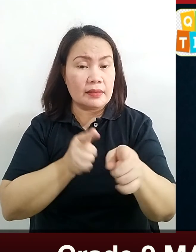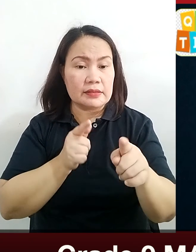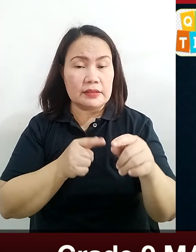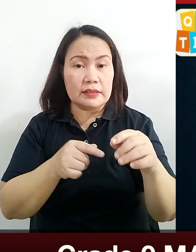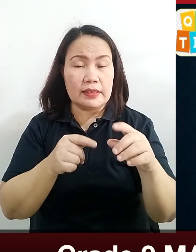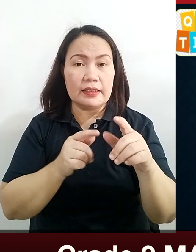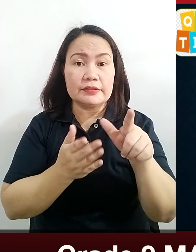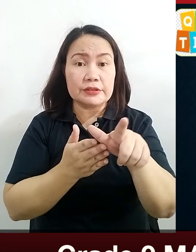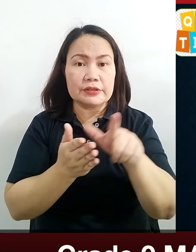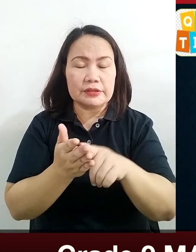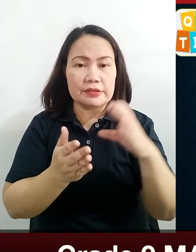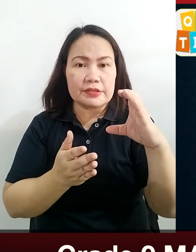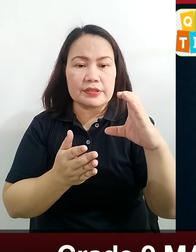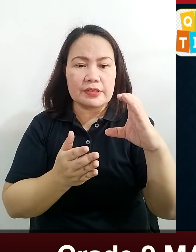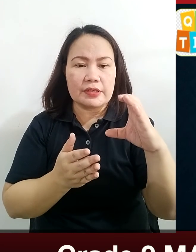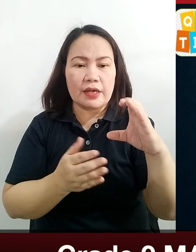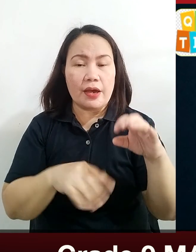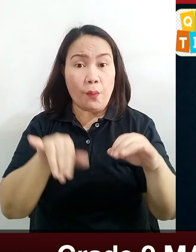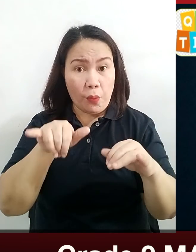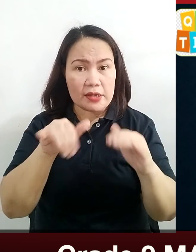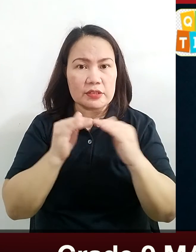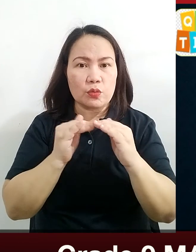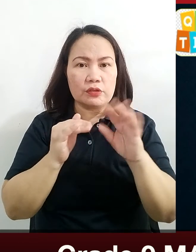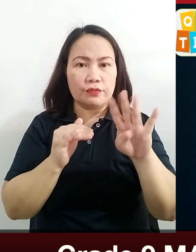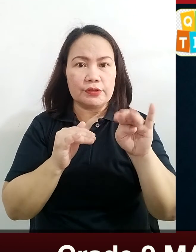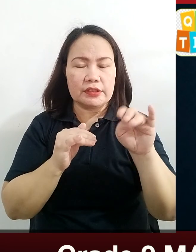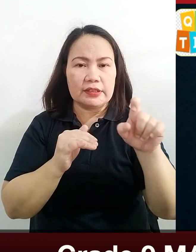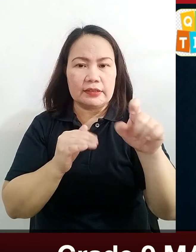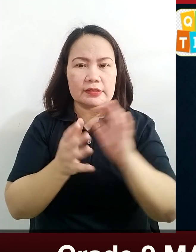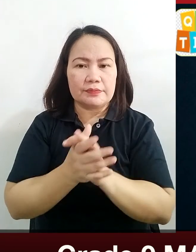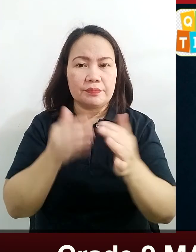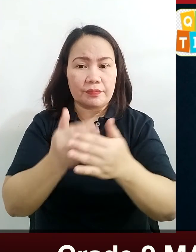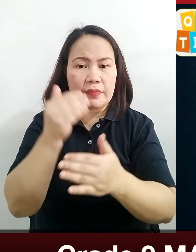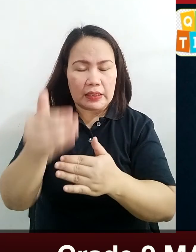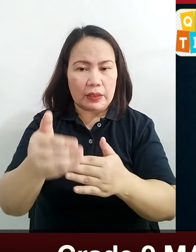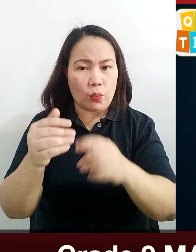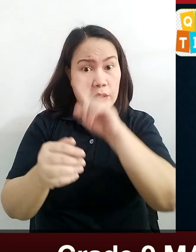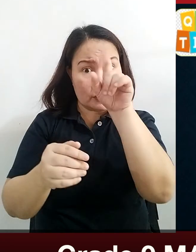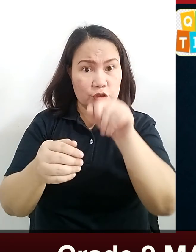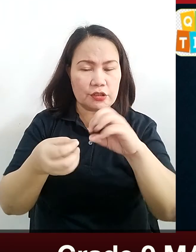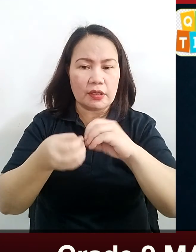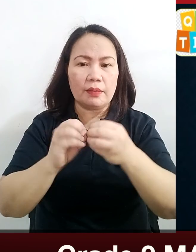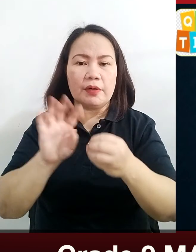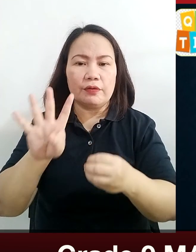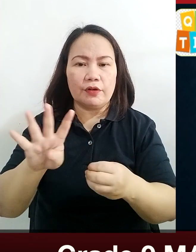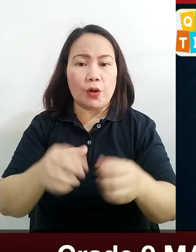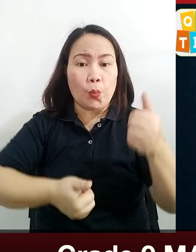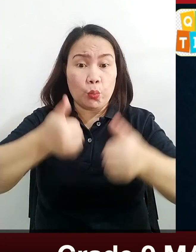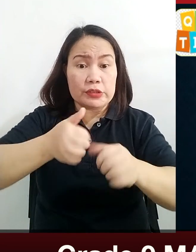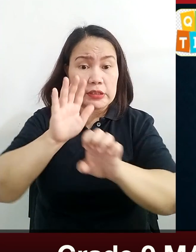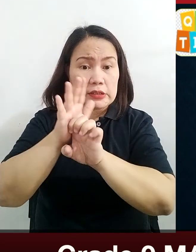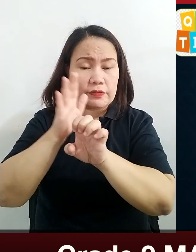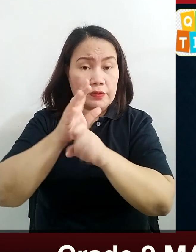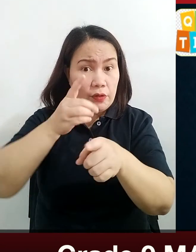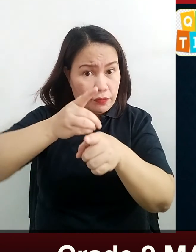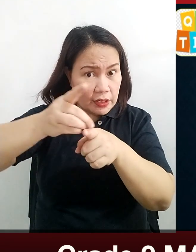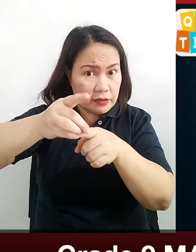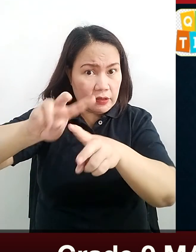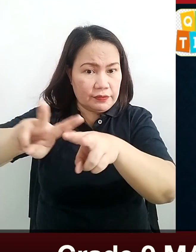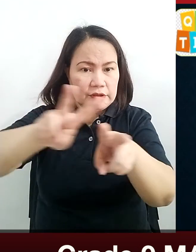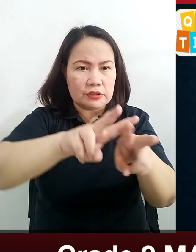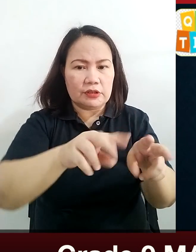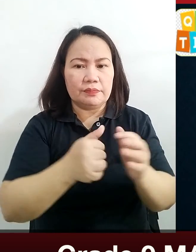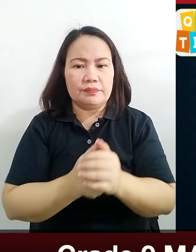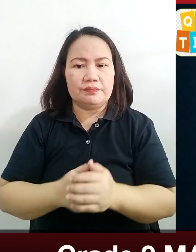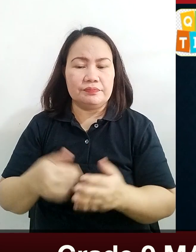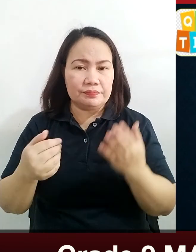Alright, the answer is letter C, y is equal to 14x. Next, question number 4. Which is an example of a